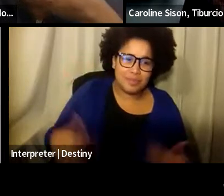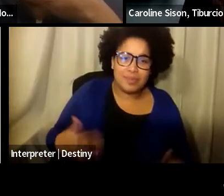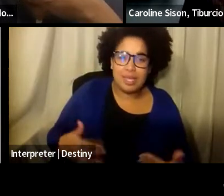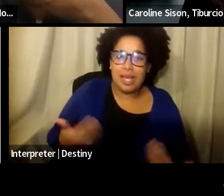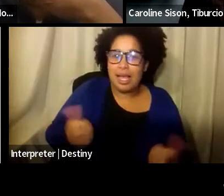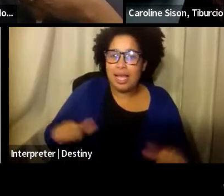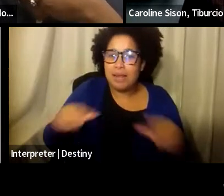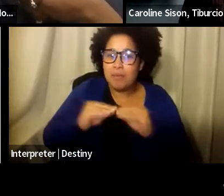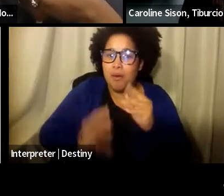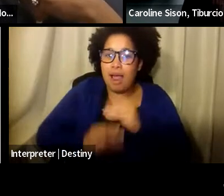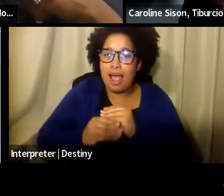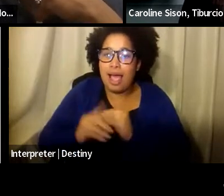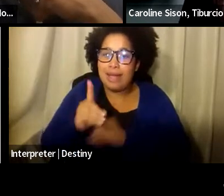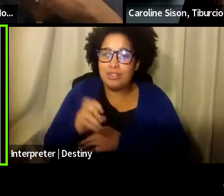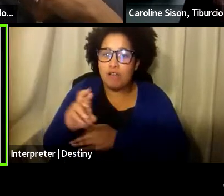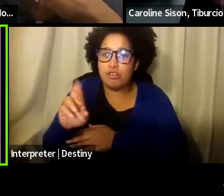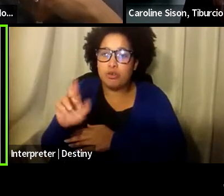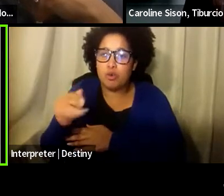has done?